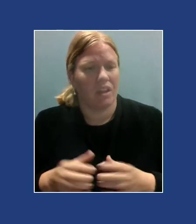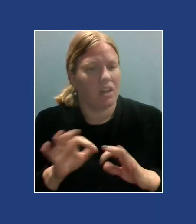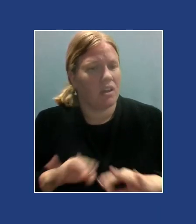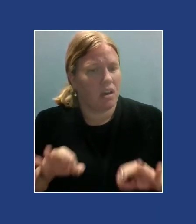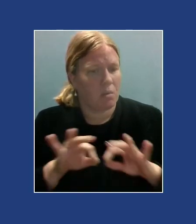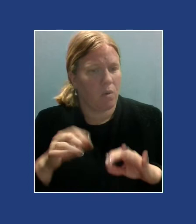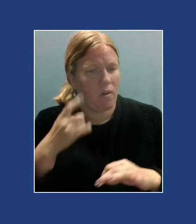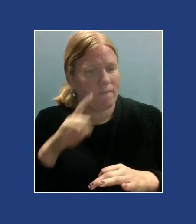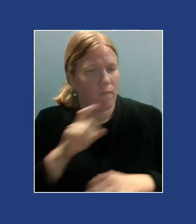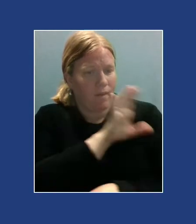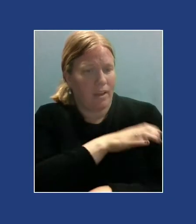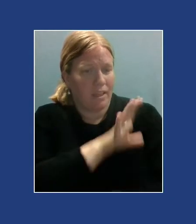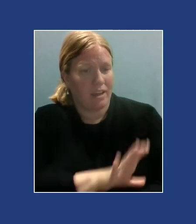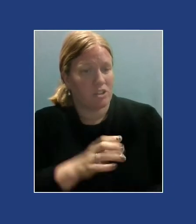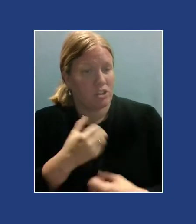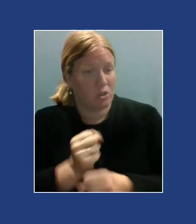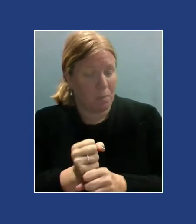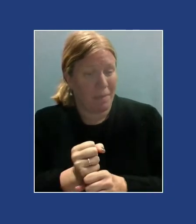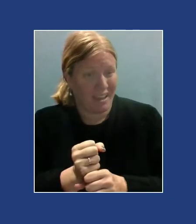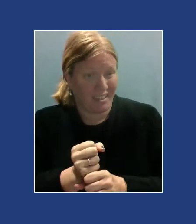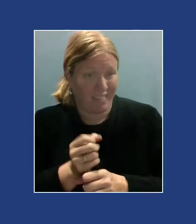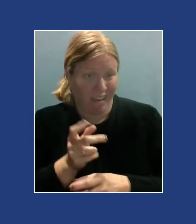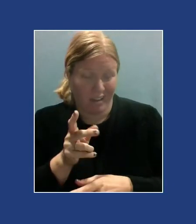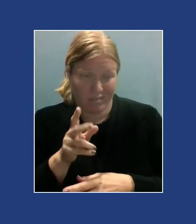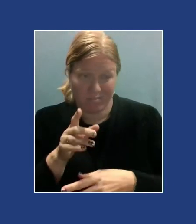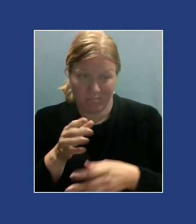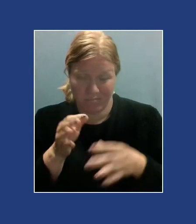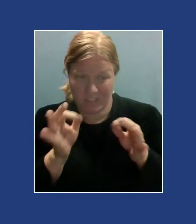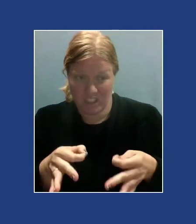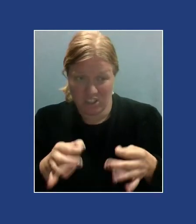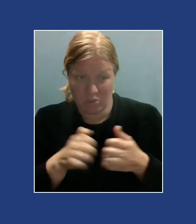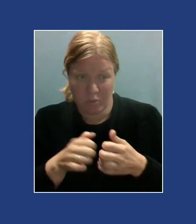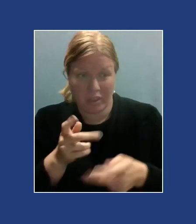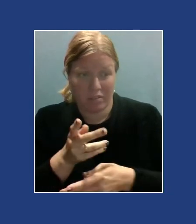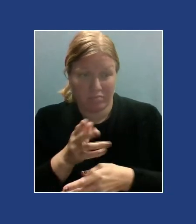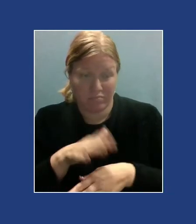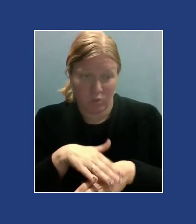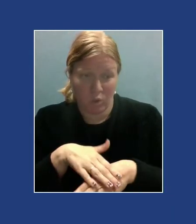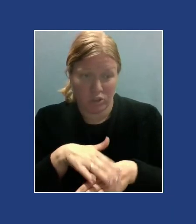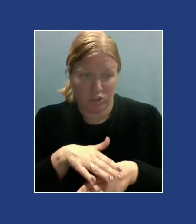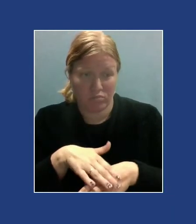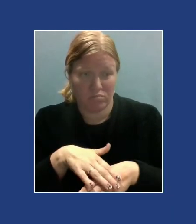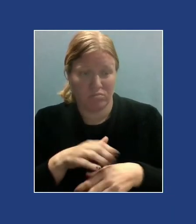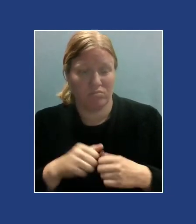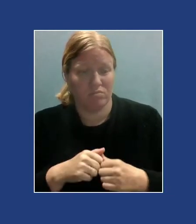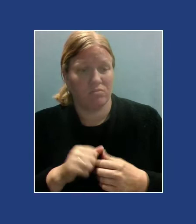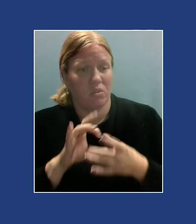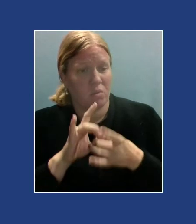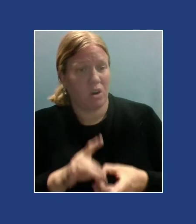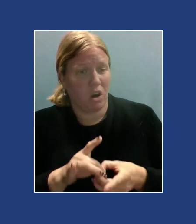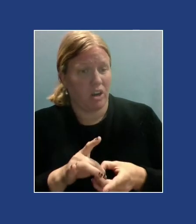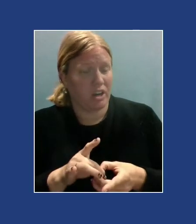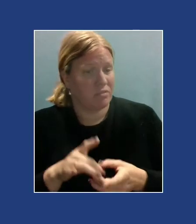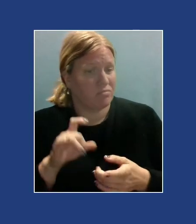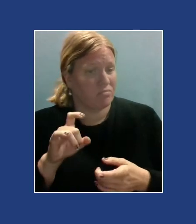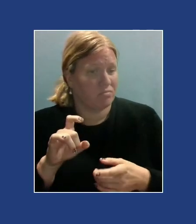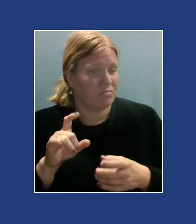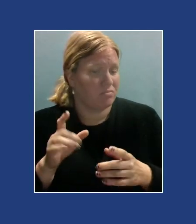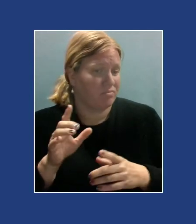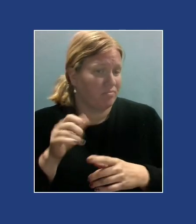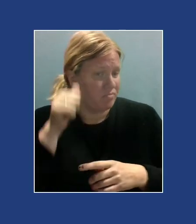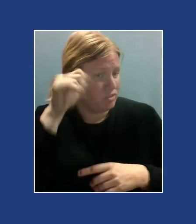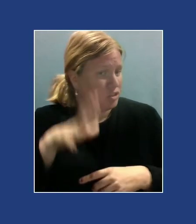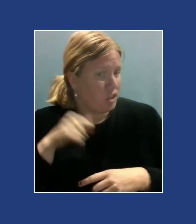for clinicians to make that attribution with caution, and only after considering the context of gender-related stigma and discrimination that trans and gender diverse